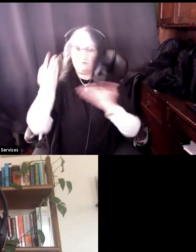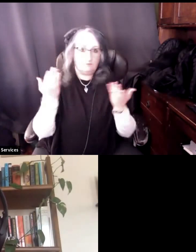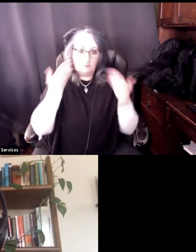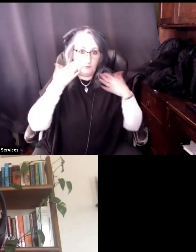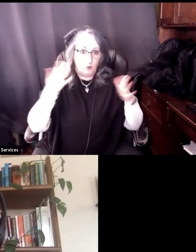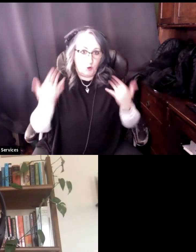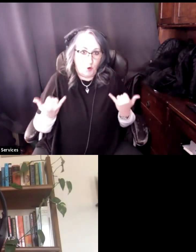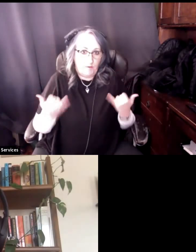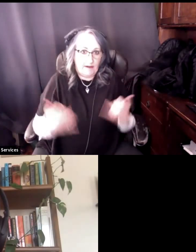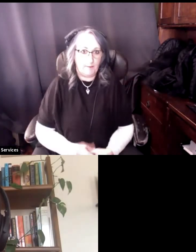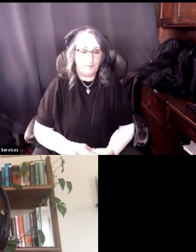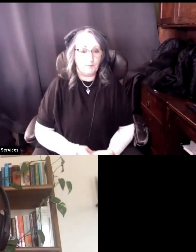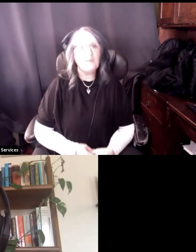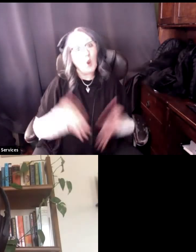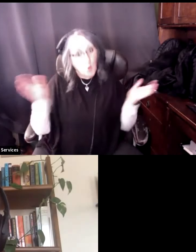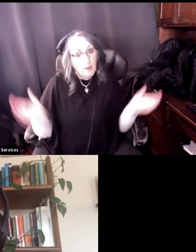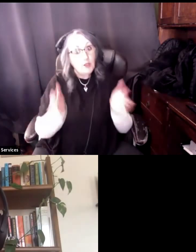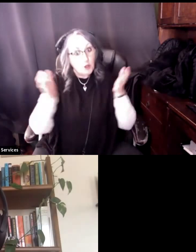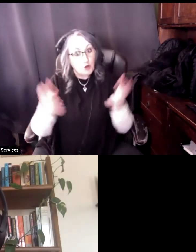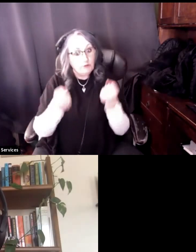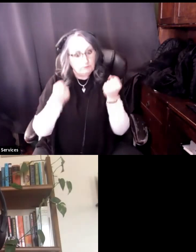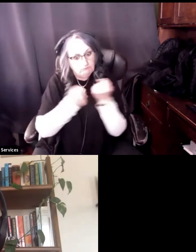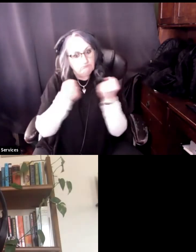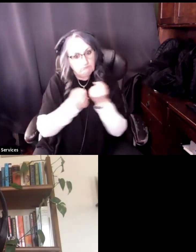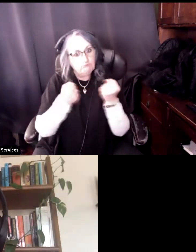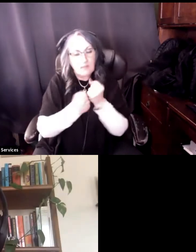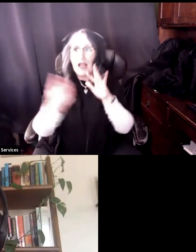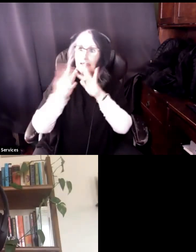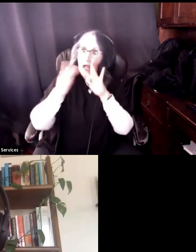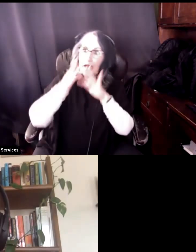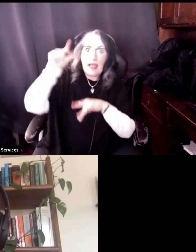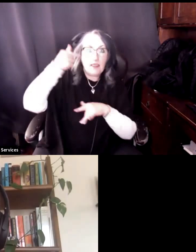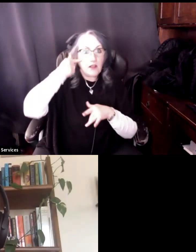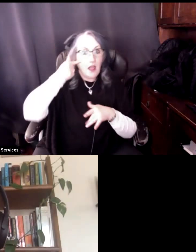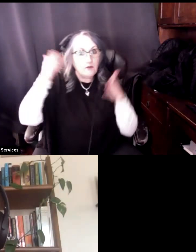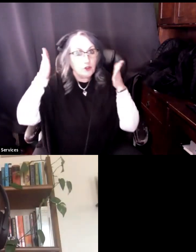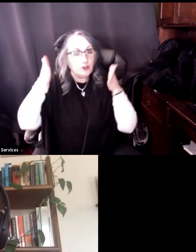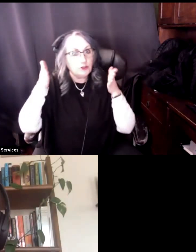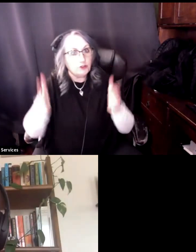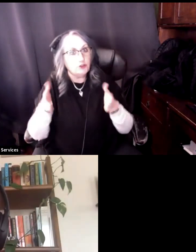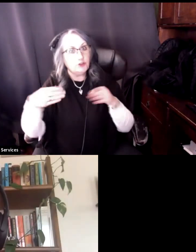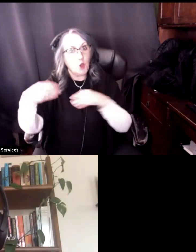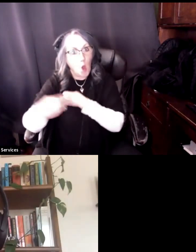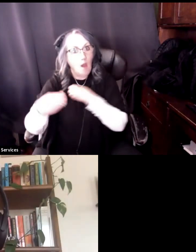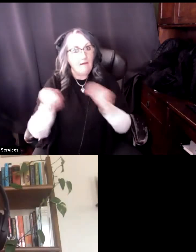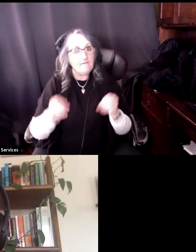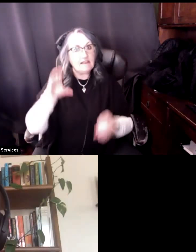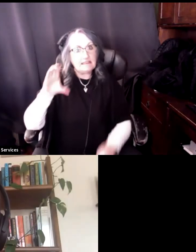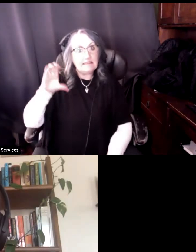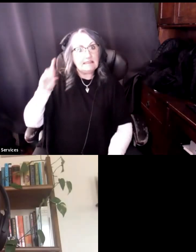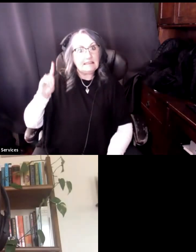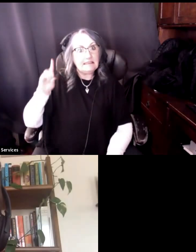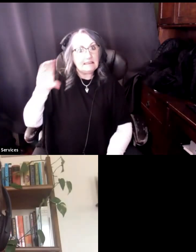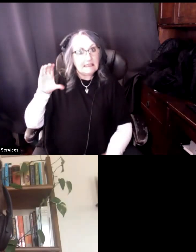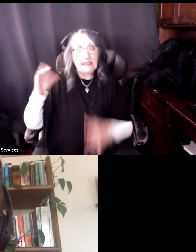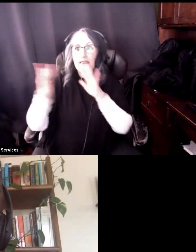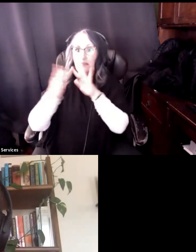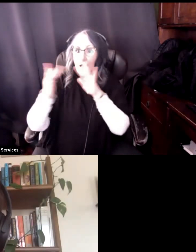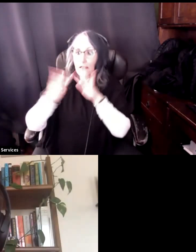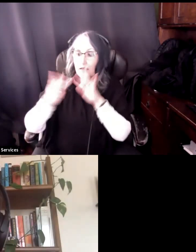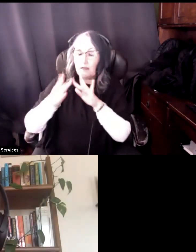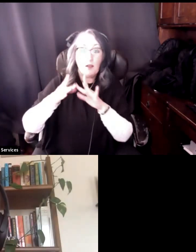do encourage you to reach out to the governor's office, reach out to the CDC. As everyone knows, we had a